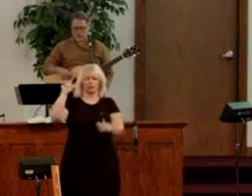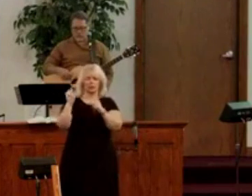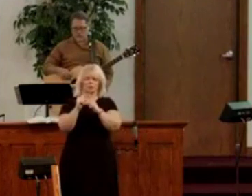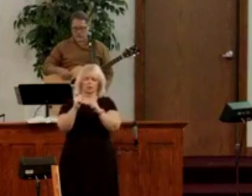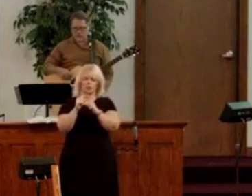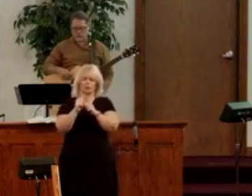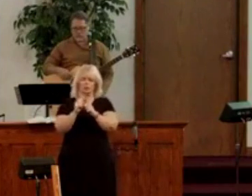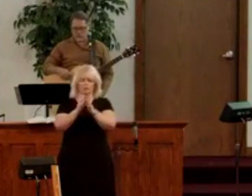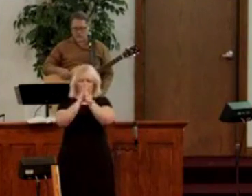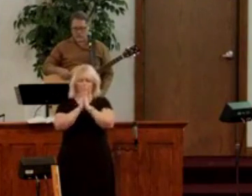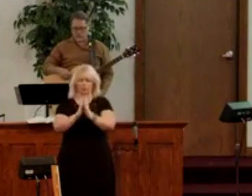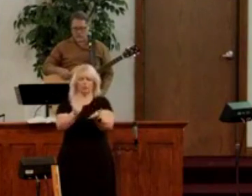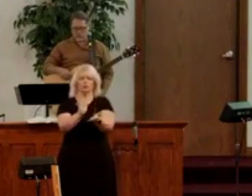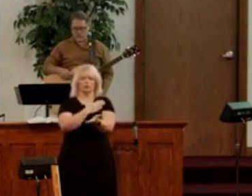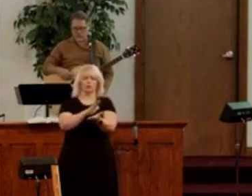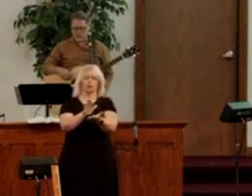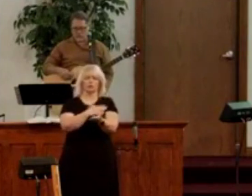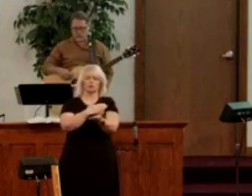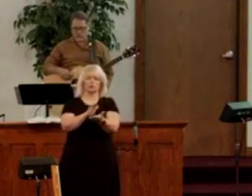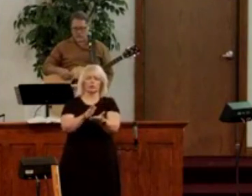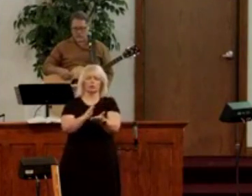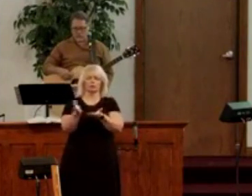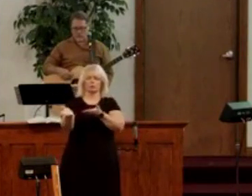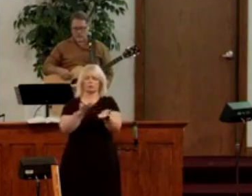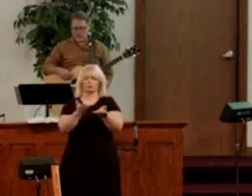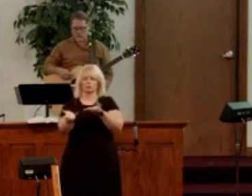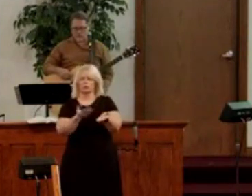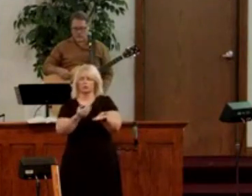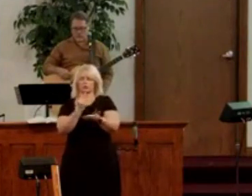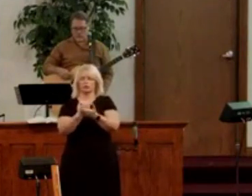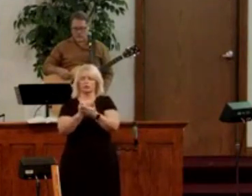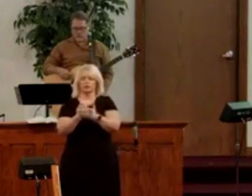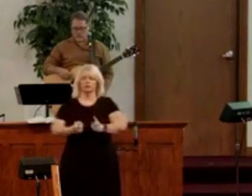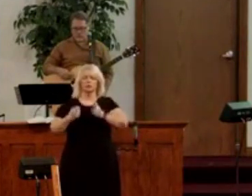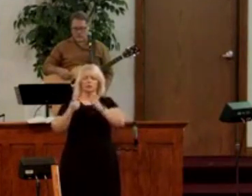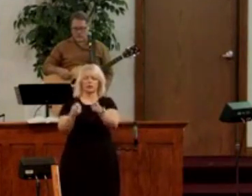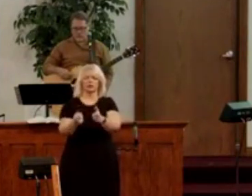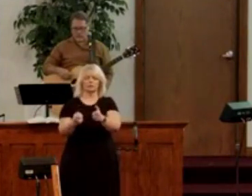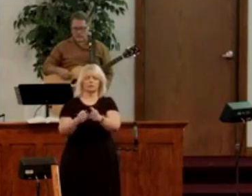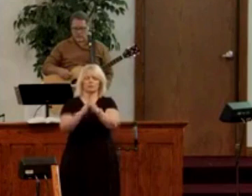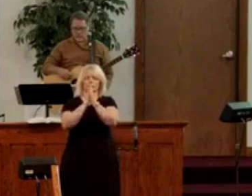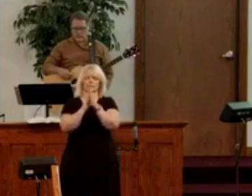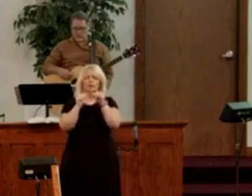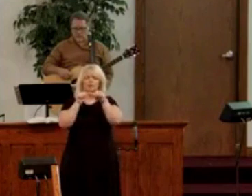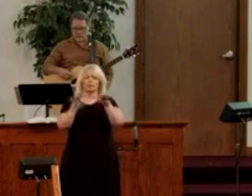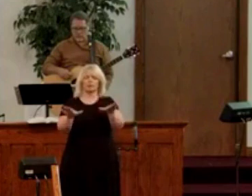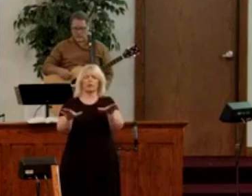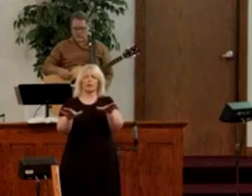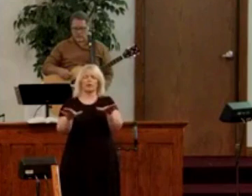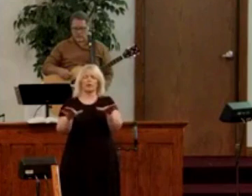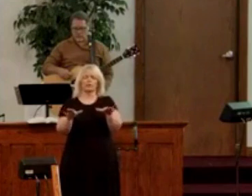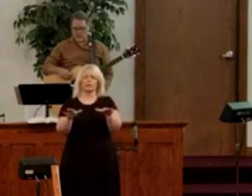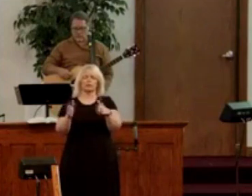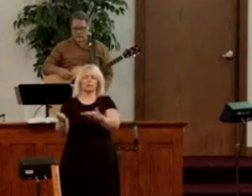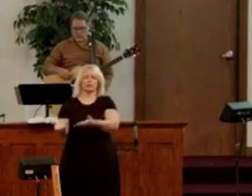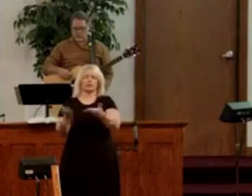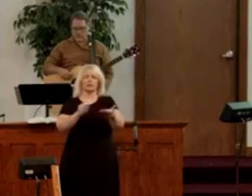our prayers, our songs, our acts of service, and our financial gifts. Lord, we pray that you would bless them and that they would bring you